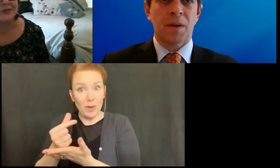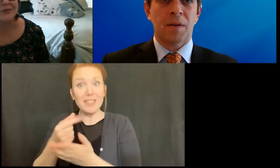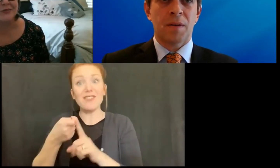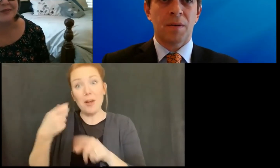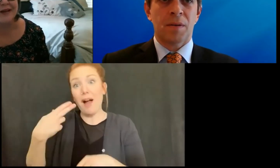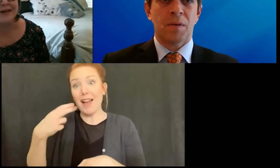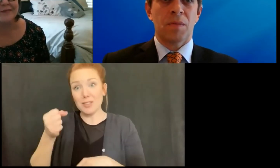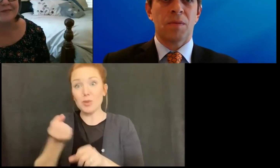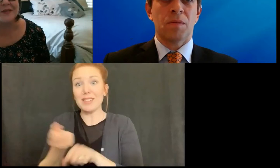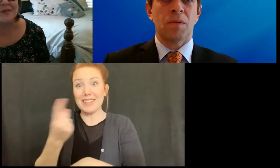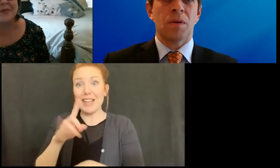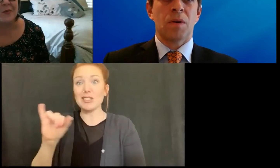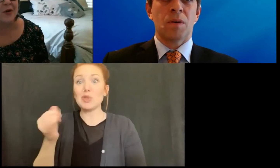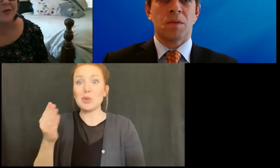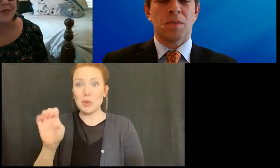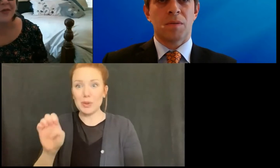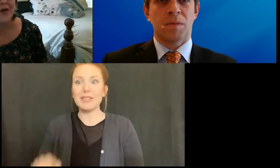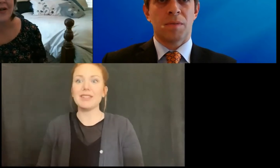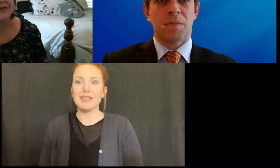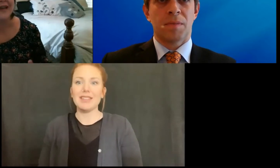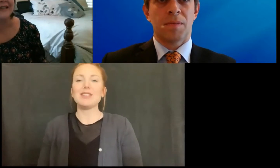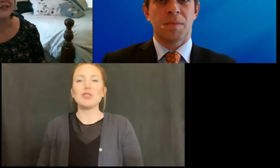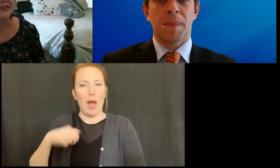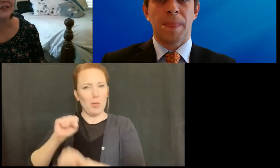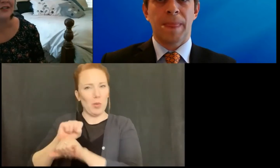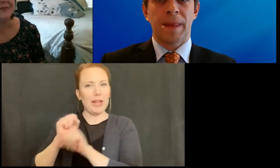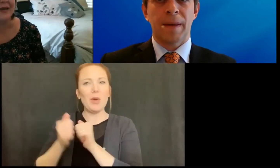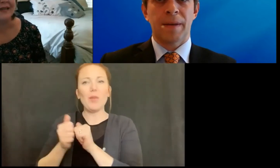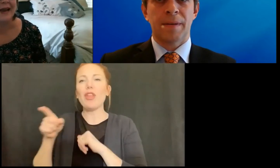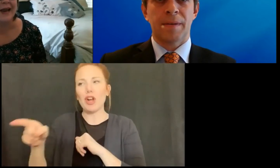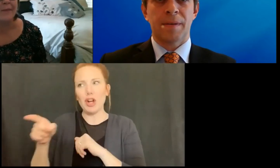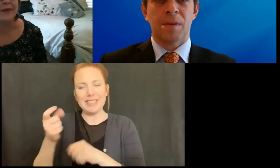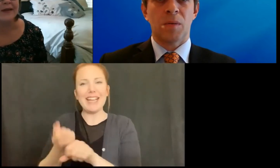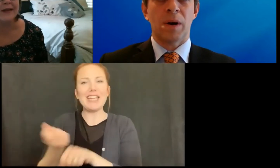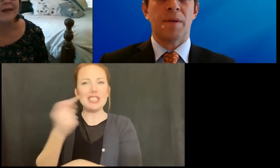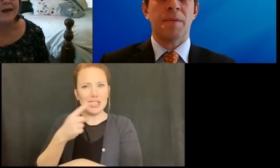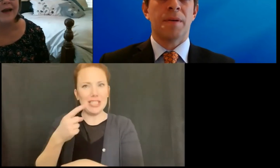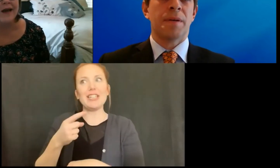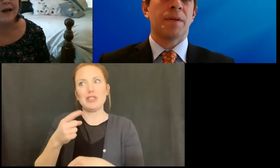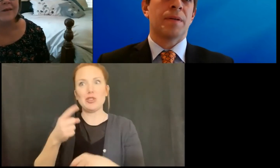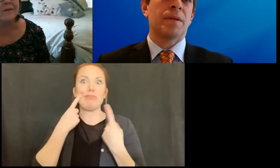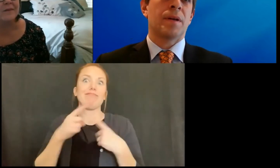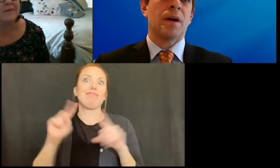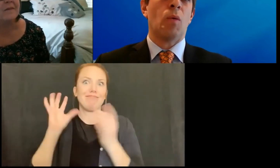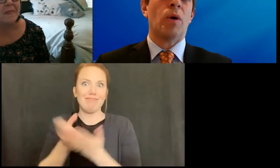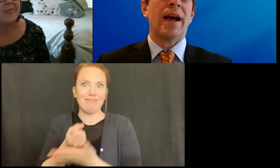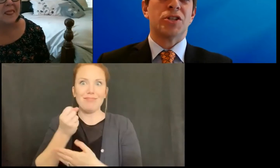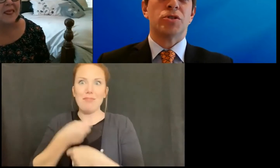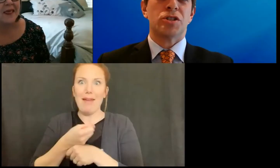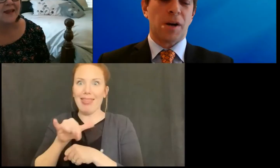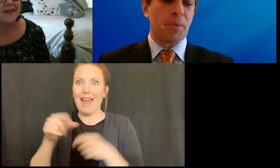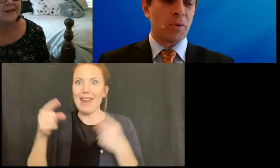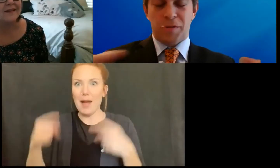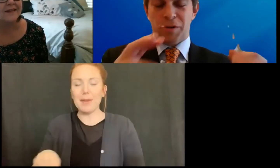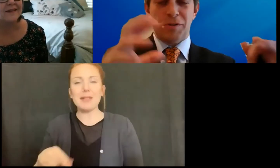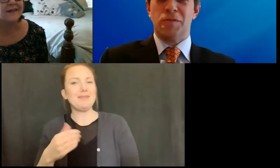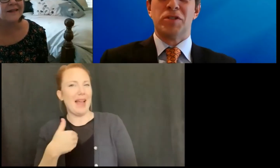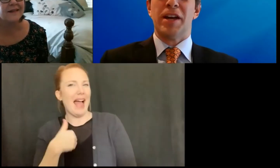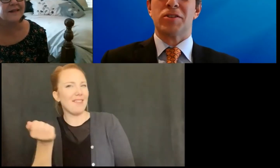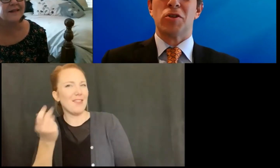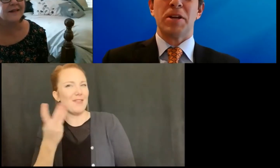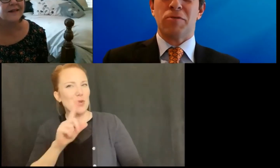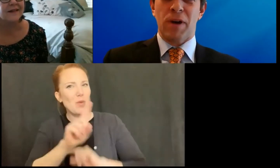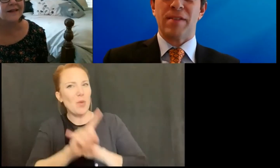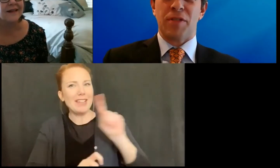next June. So I'm going to work with her all of next year just to make that happen. Wow. I want to ask you just a couple,